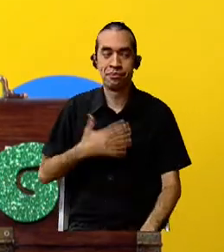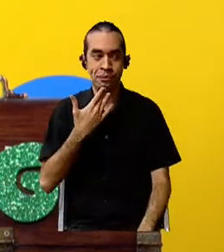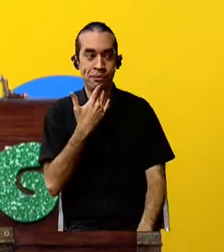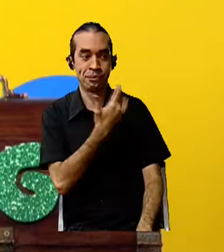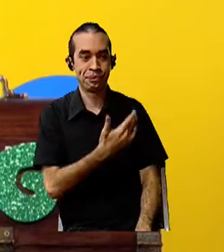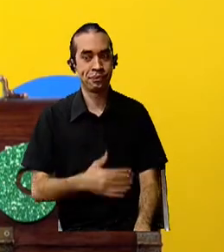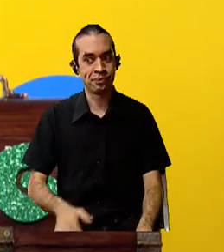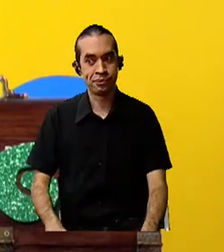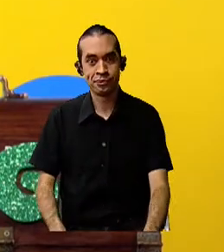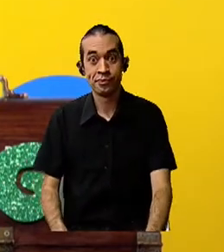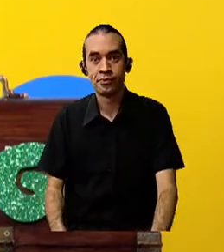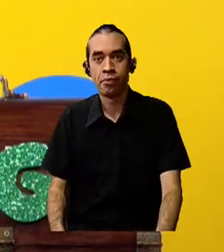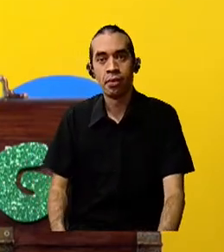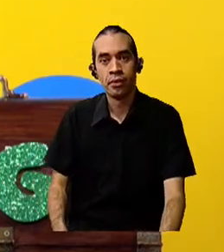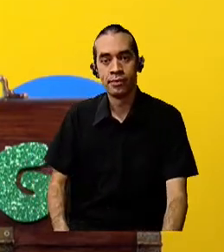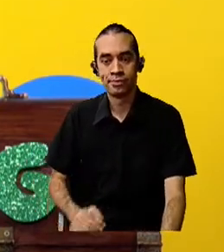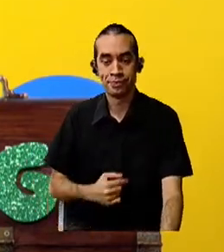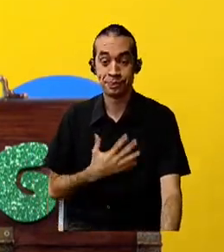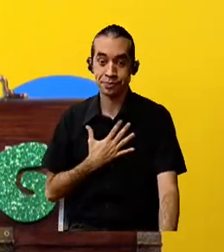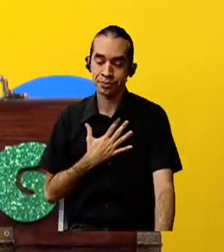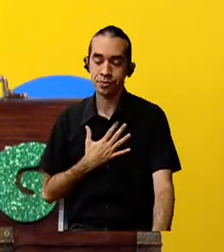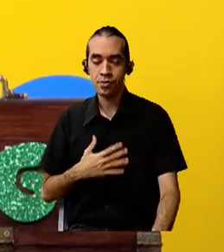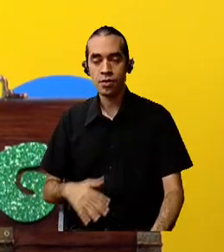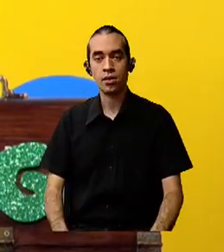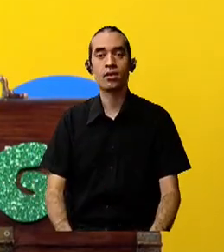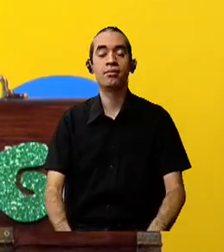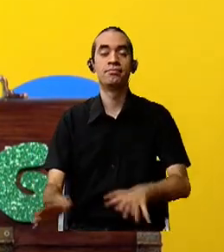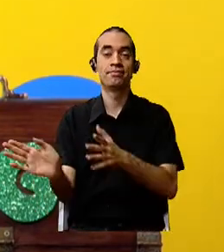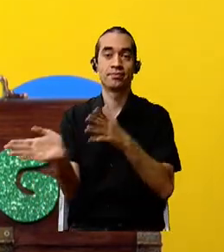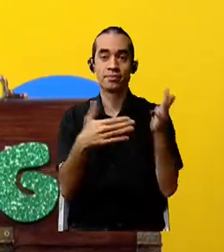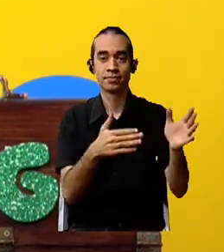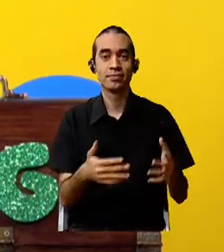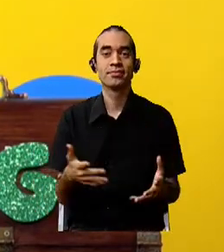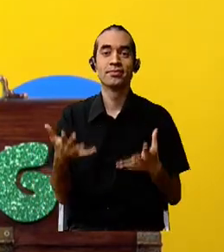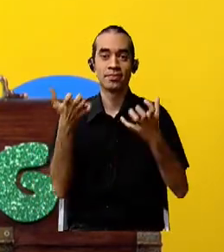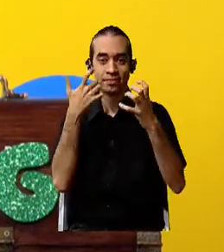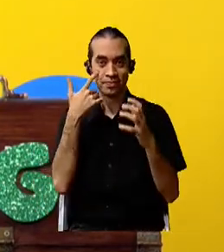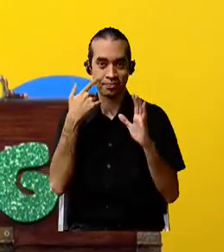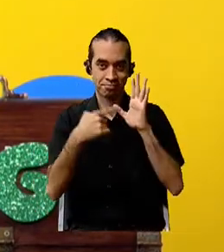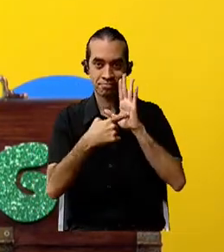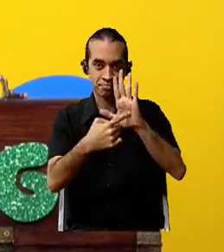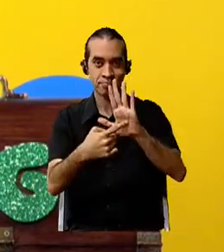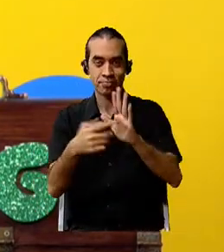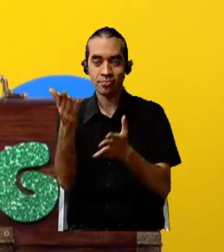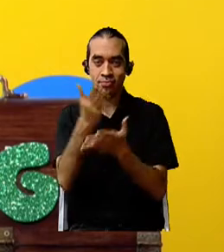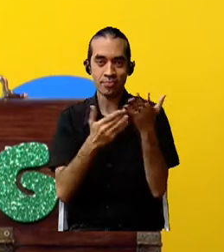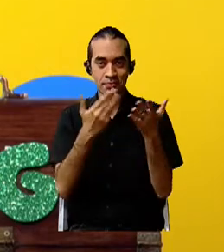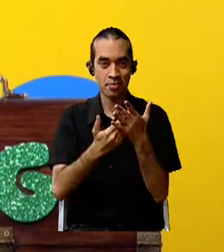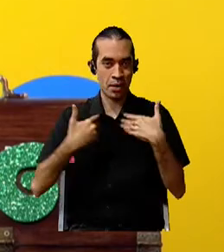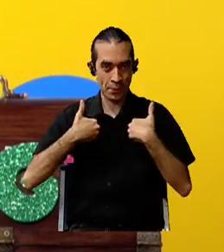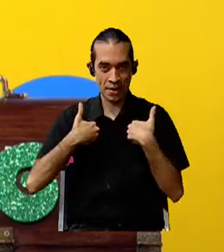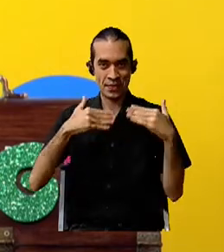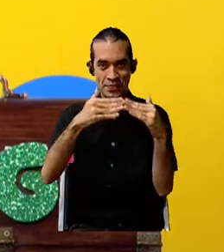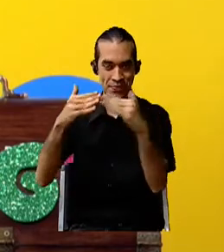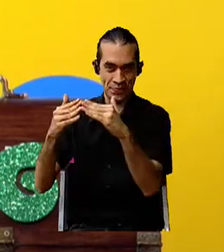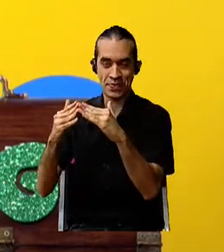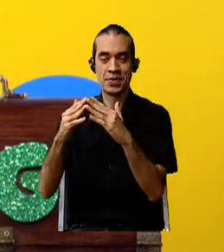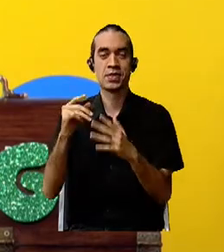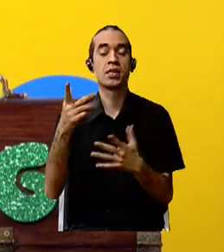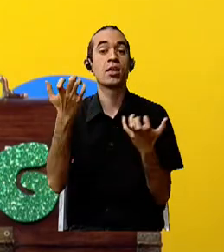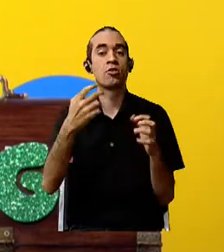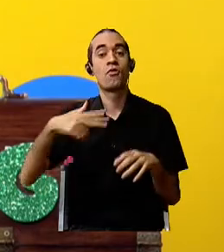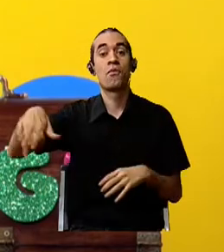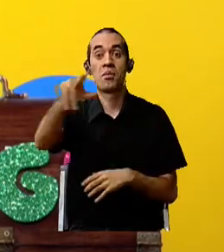Chuli. Okay. Now, Chuli, I want to show you some pets, and I want to show your